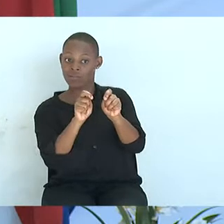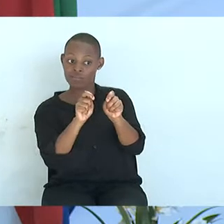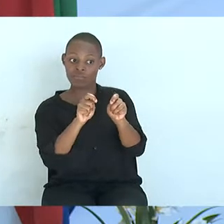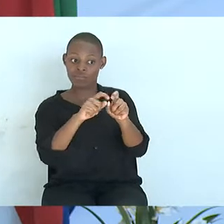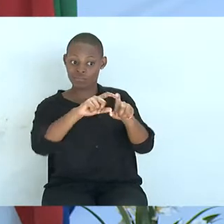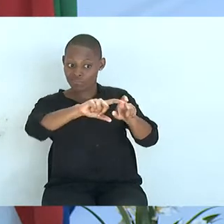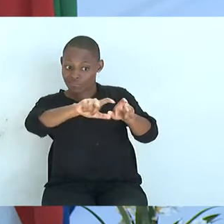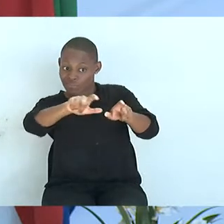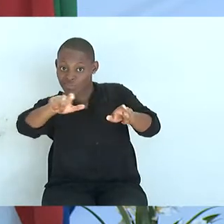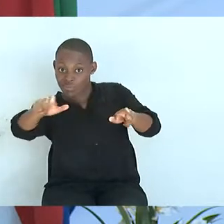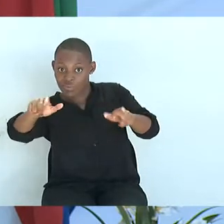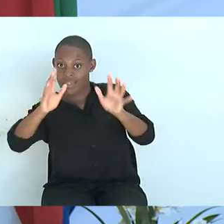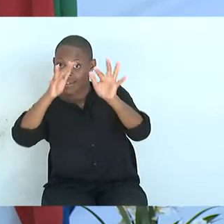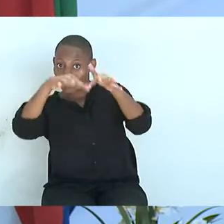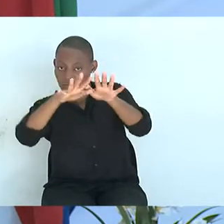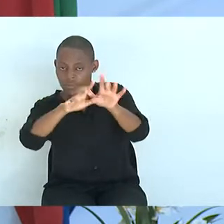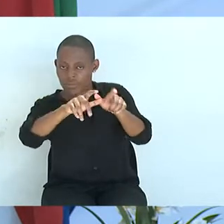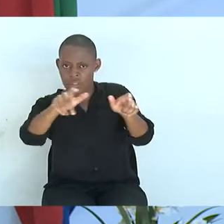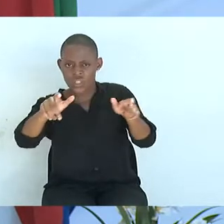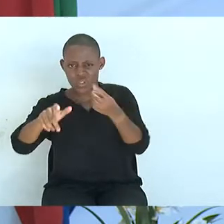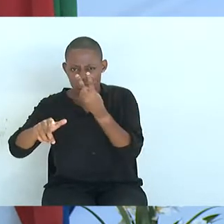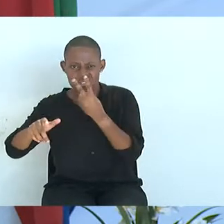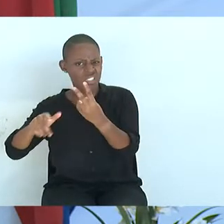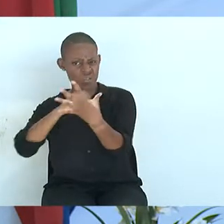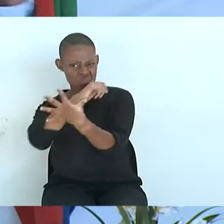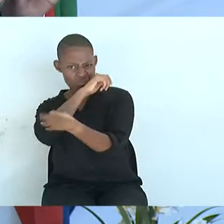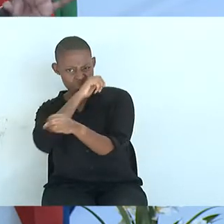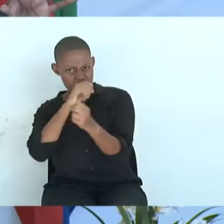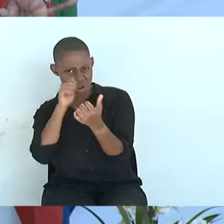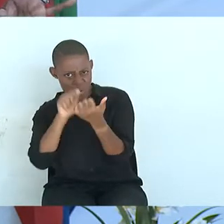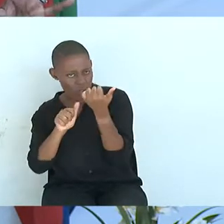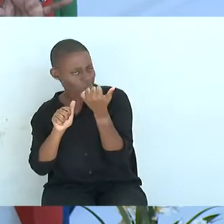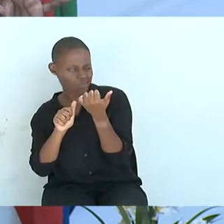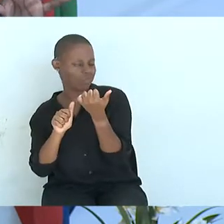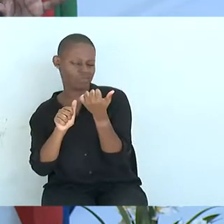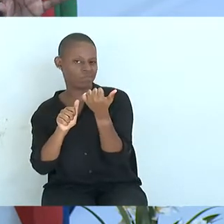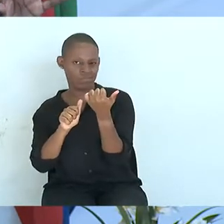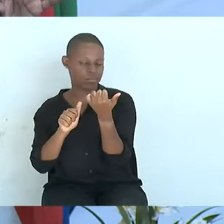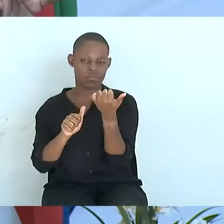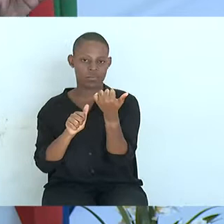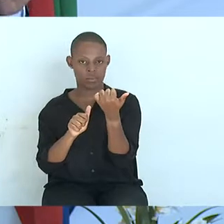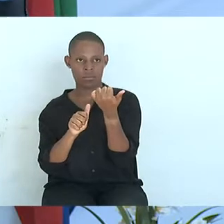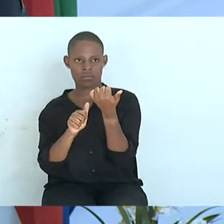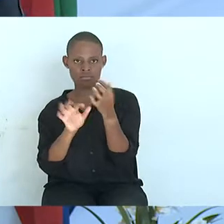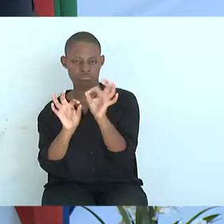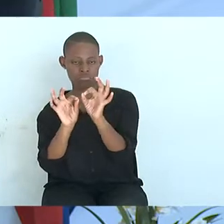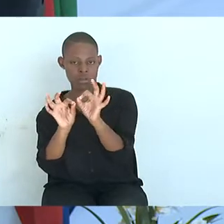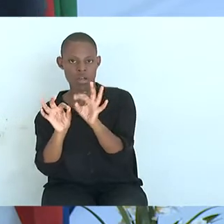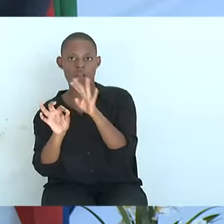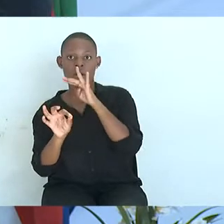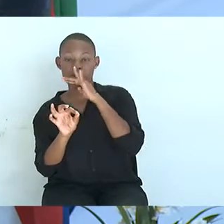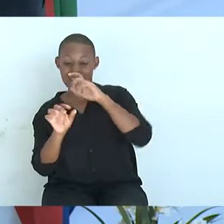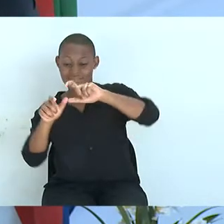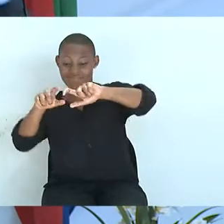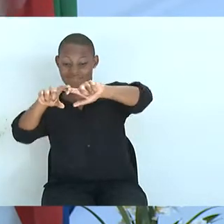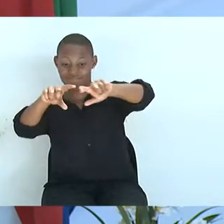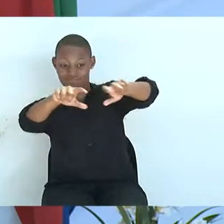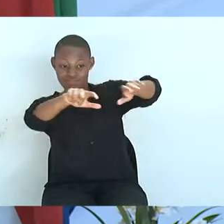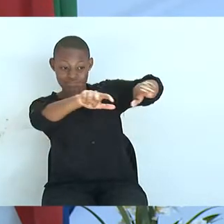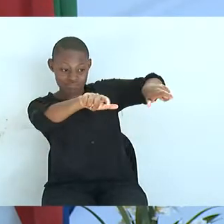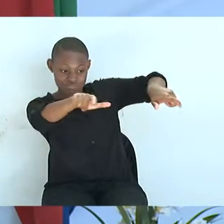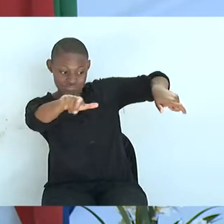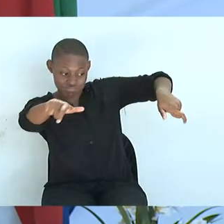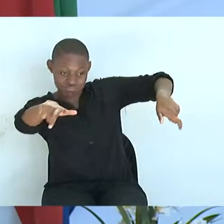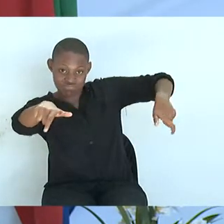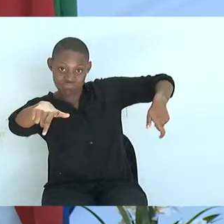red there in that coastline. Meaning the coastline there is seen